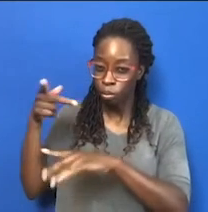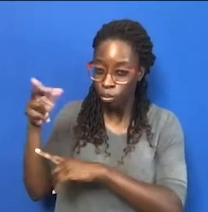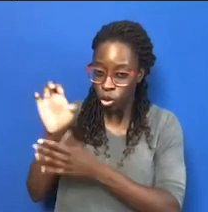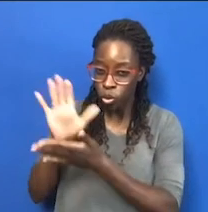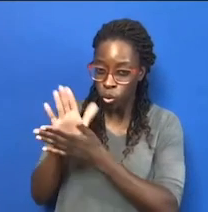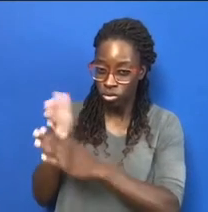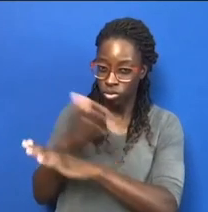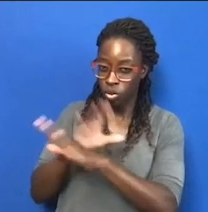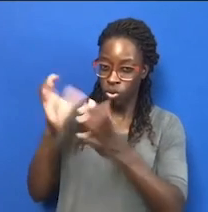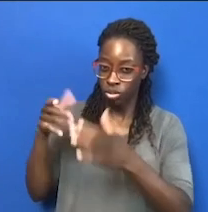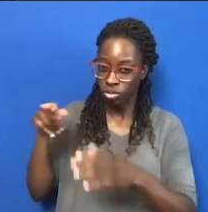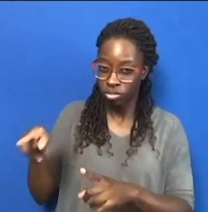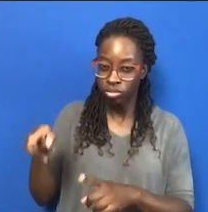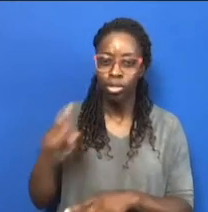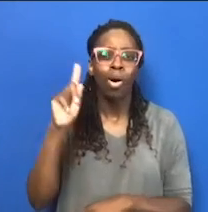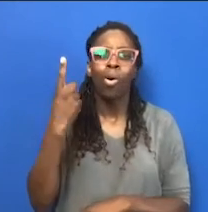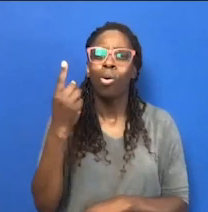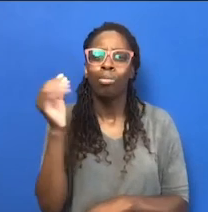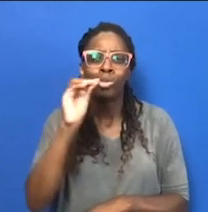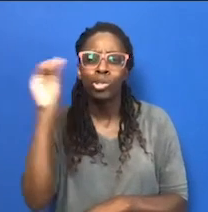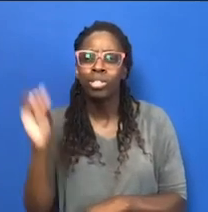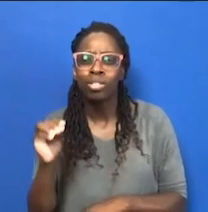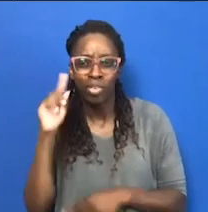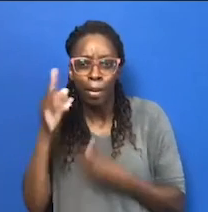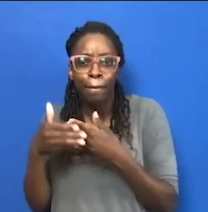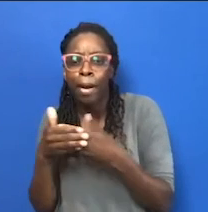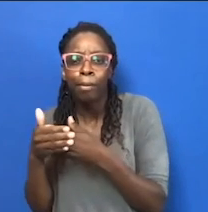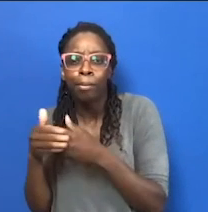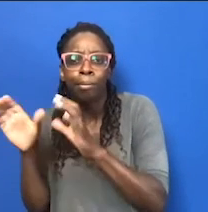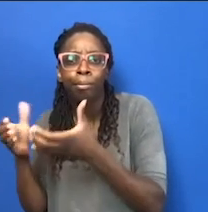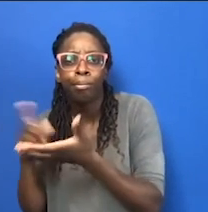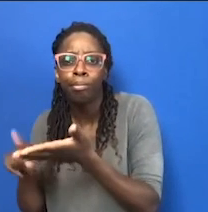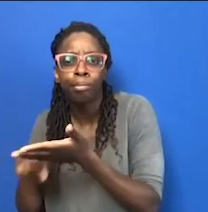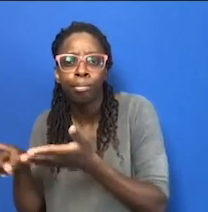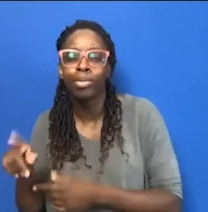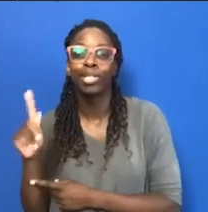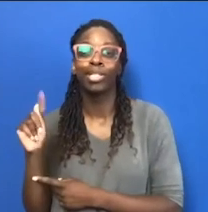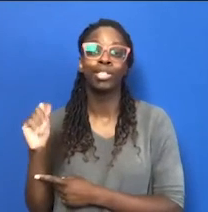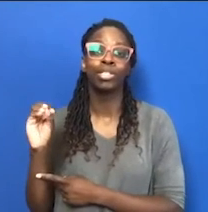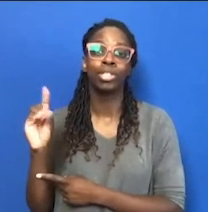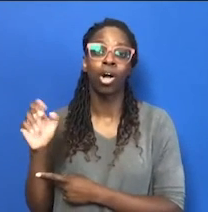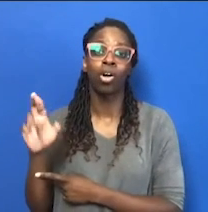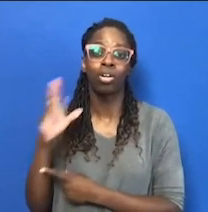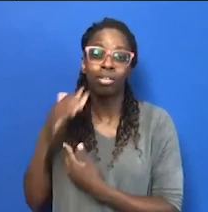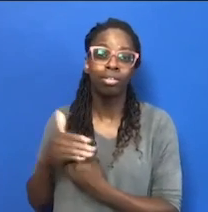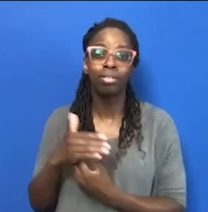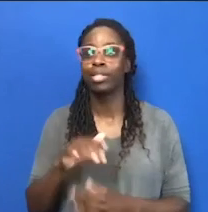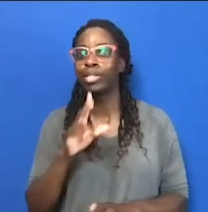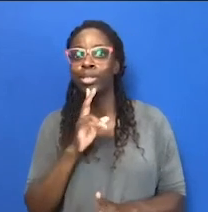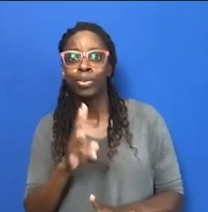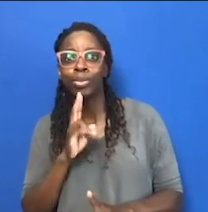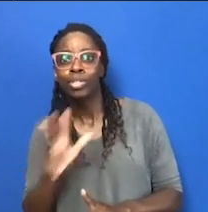STEM for babies or toddlers, or STEM for any age children with disabilities.